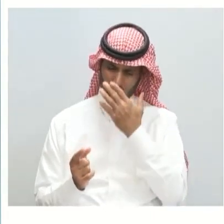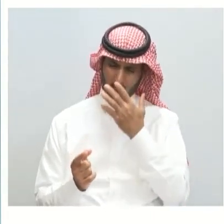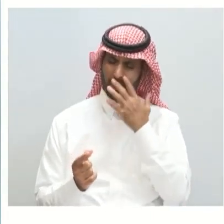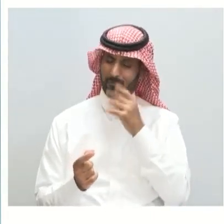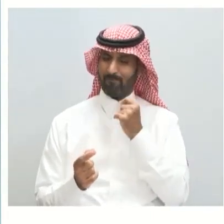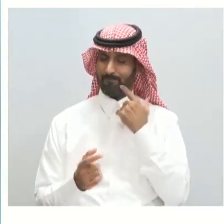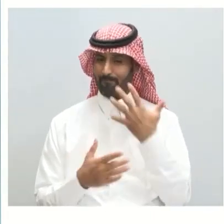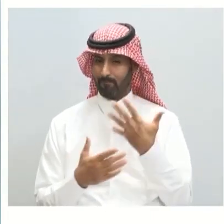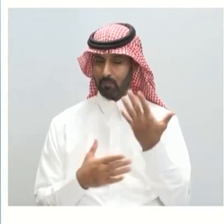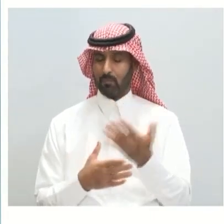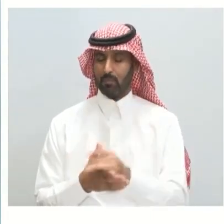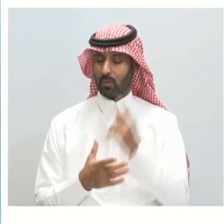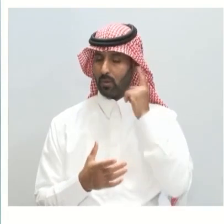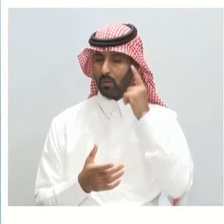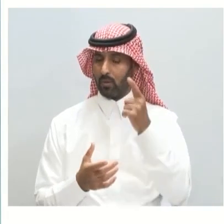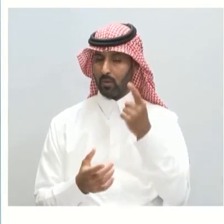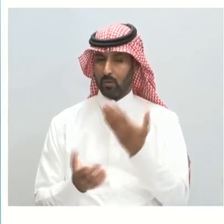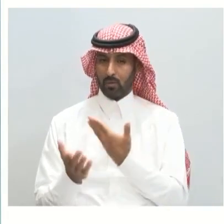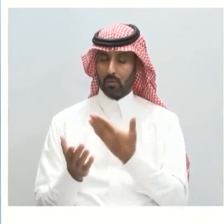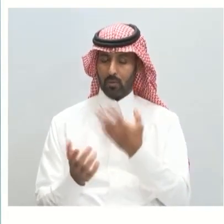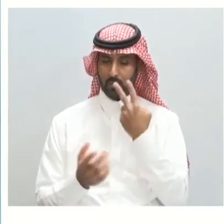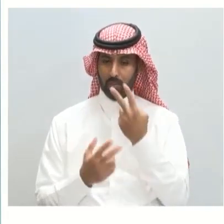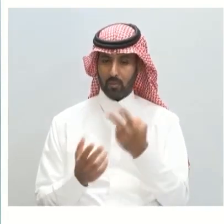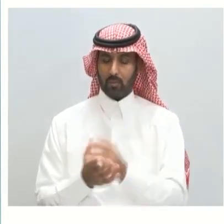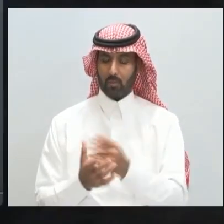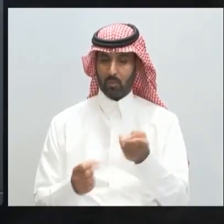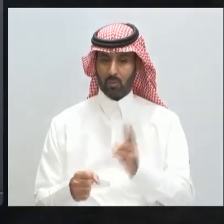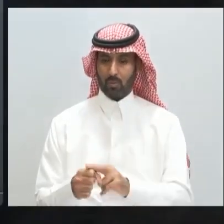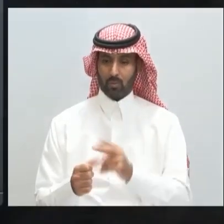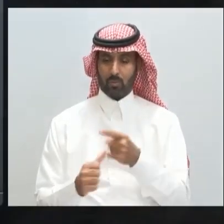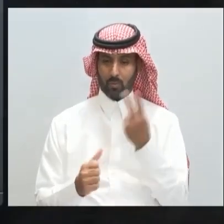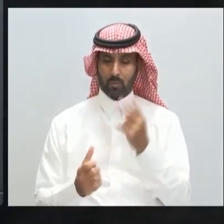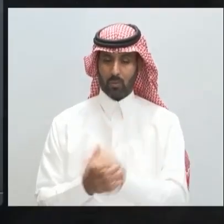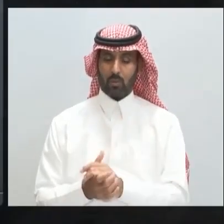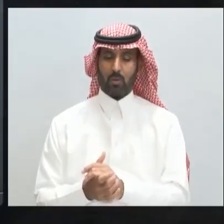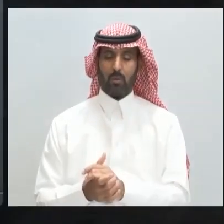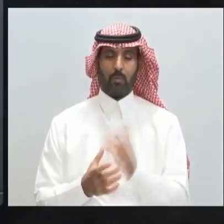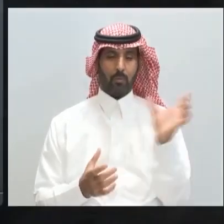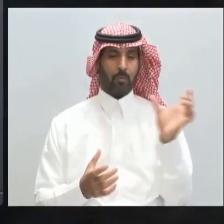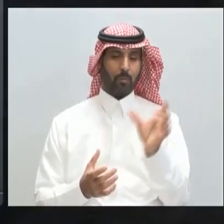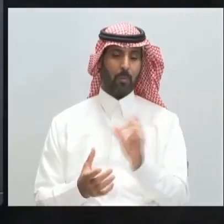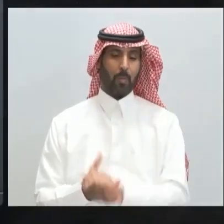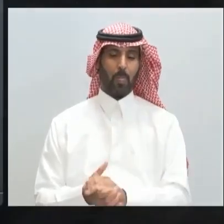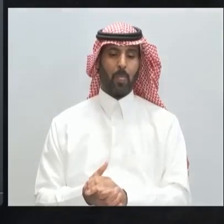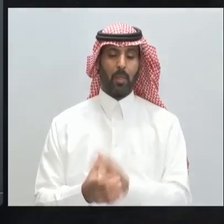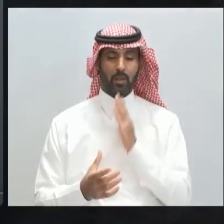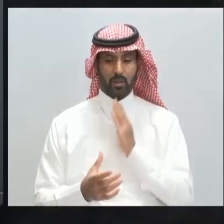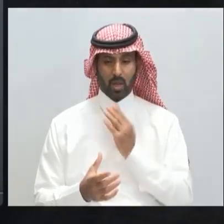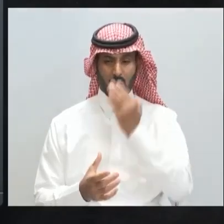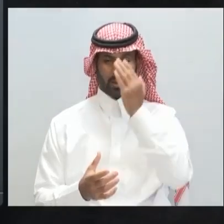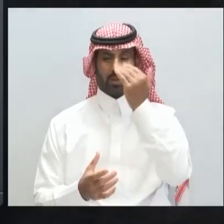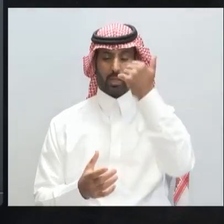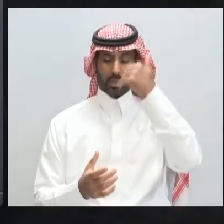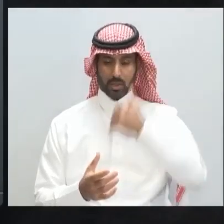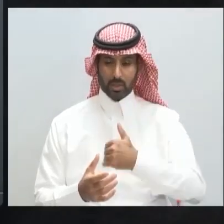question, etc. So we have listened to the article twice. I think you noticed some rising intonations